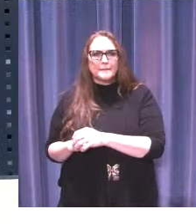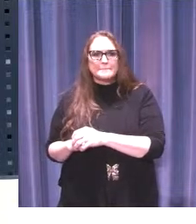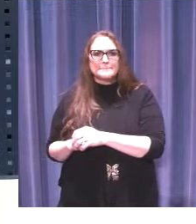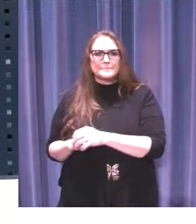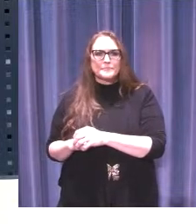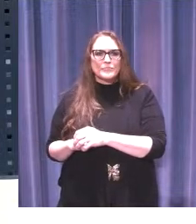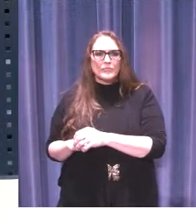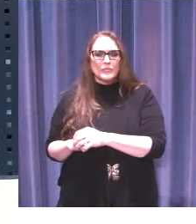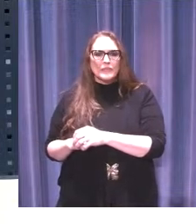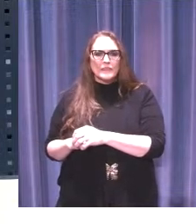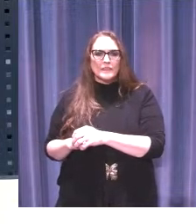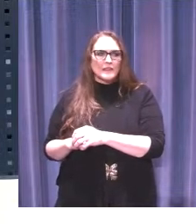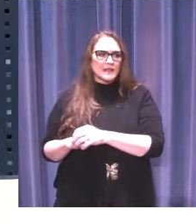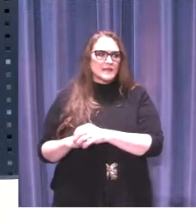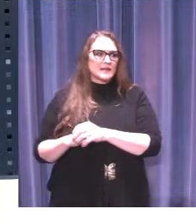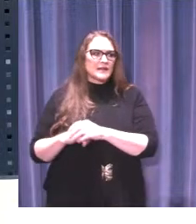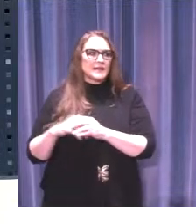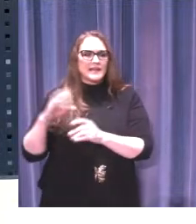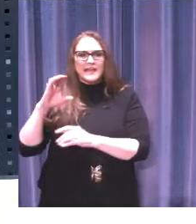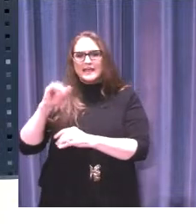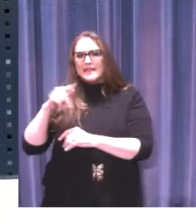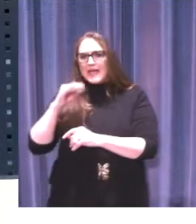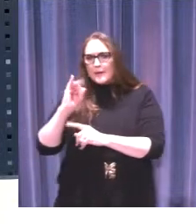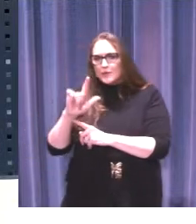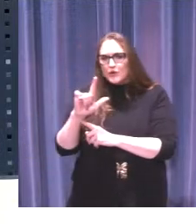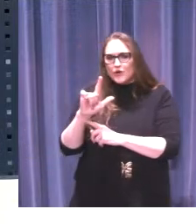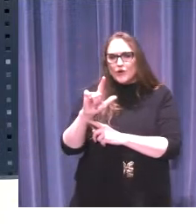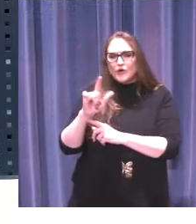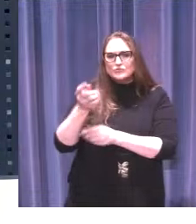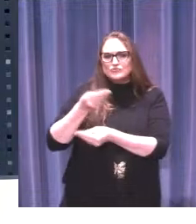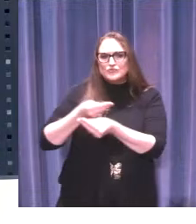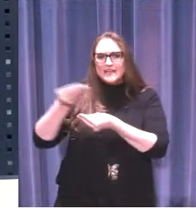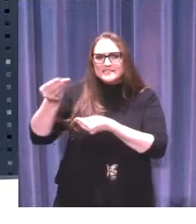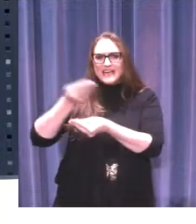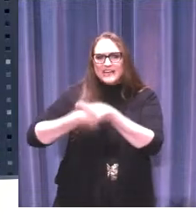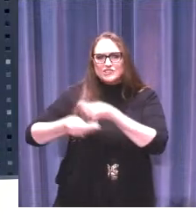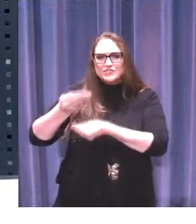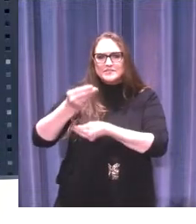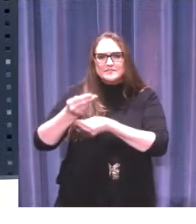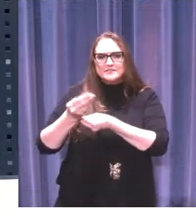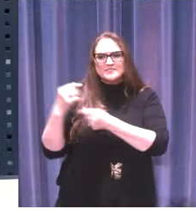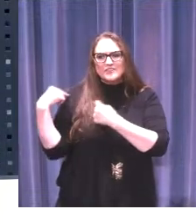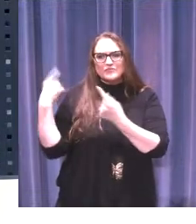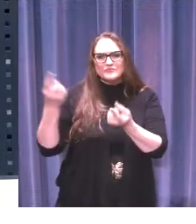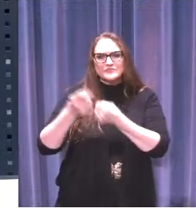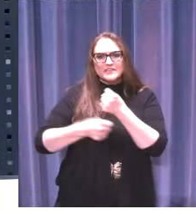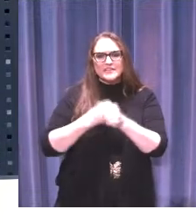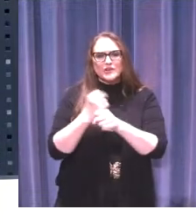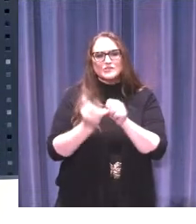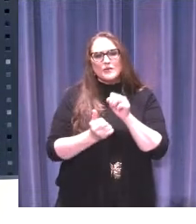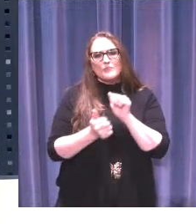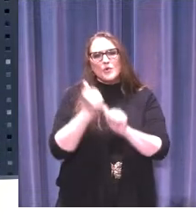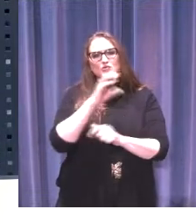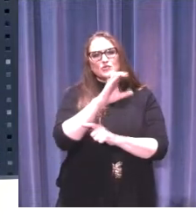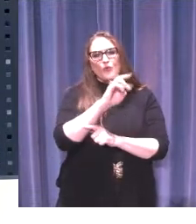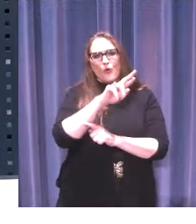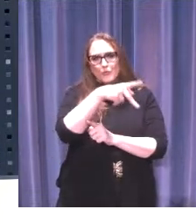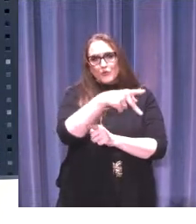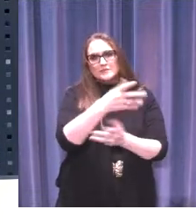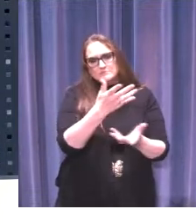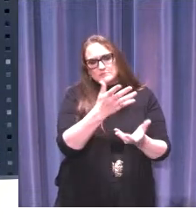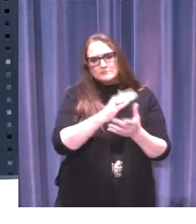debt and capital transactions over the years, albeit most of them in the corporate space.